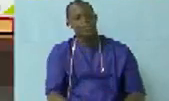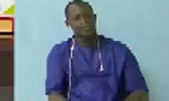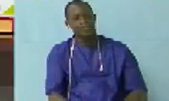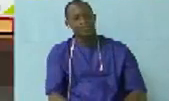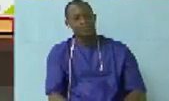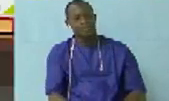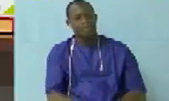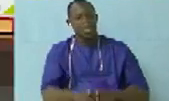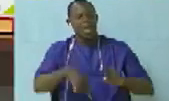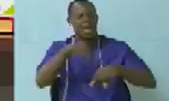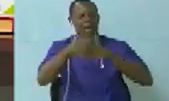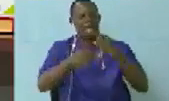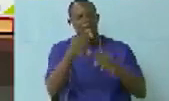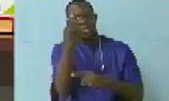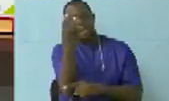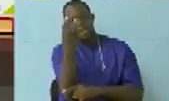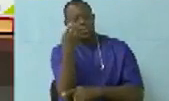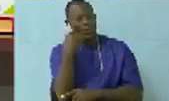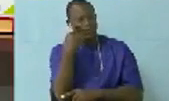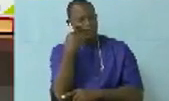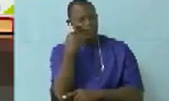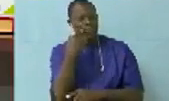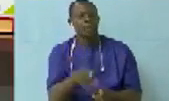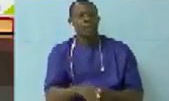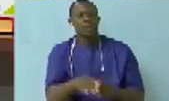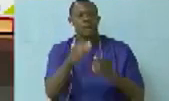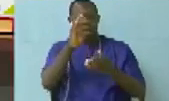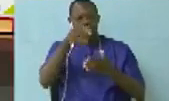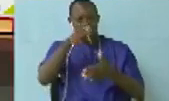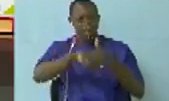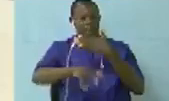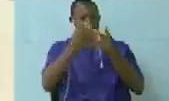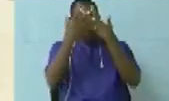After 3 days, mile 2,